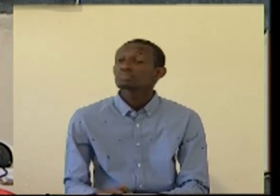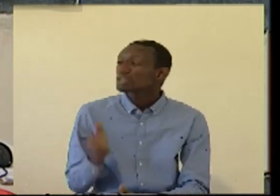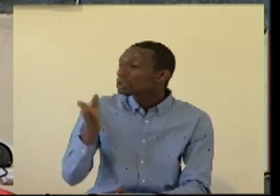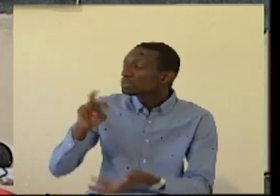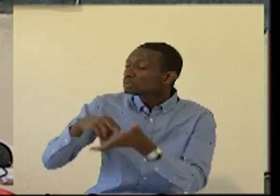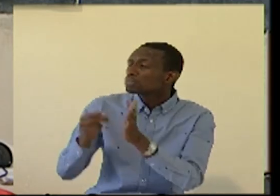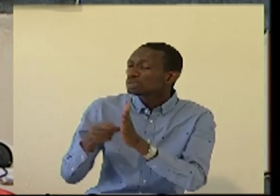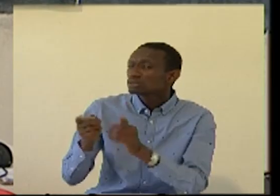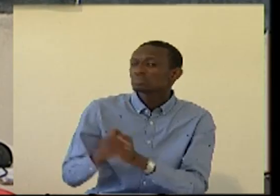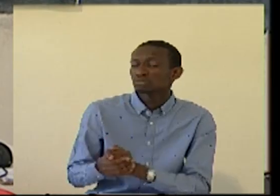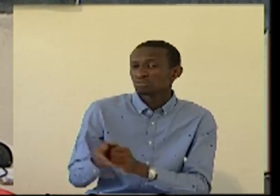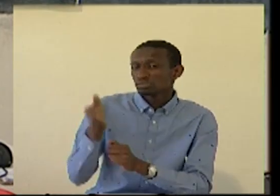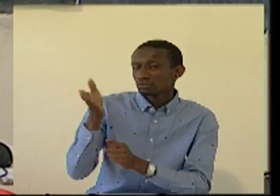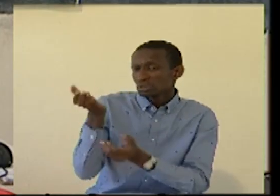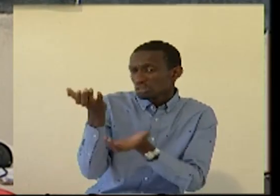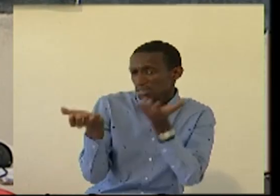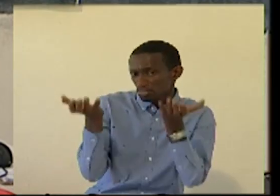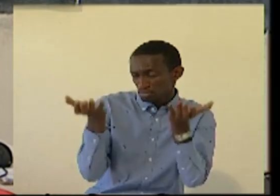contains